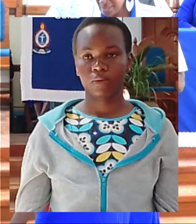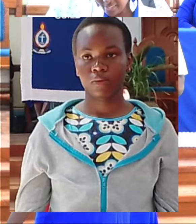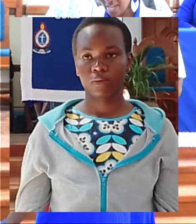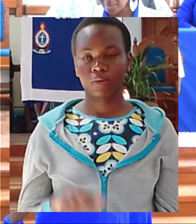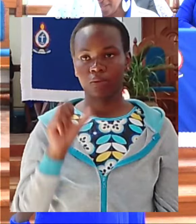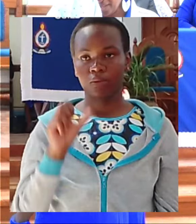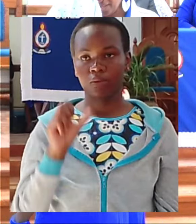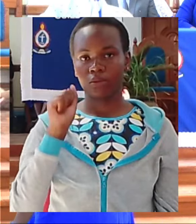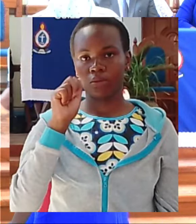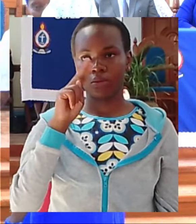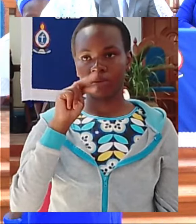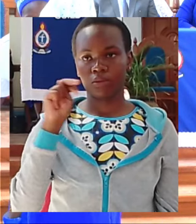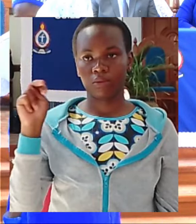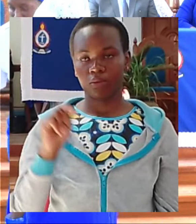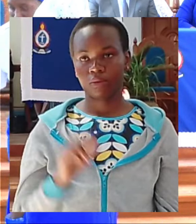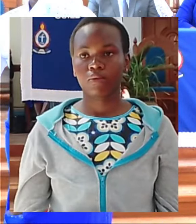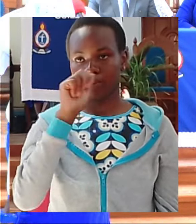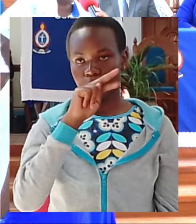And Sarah.